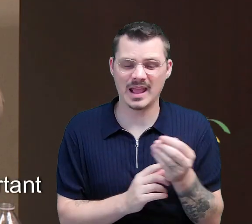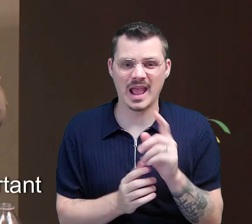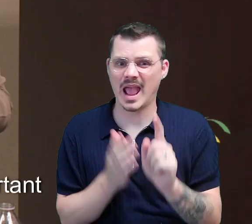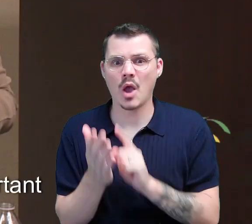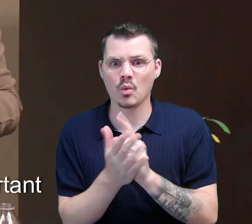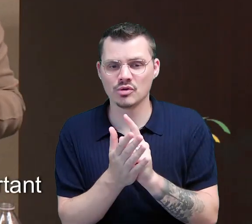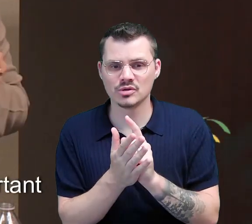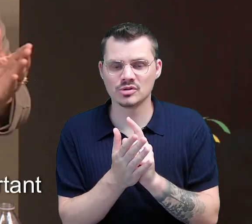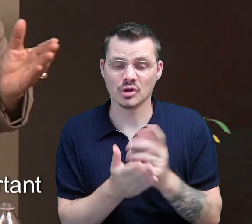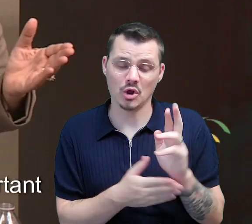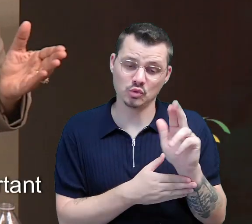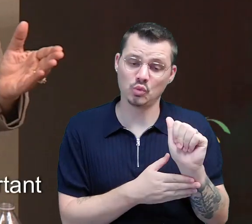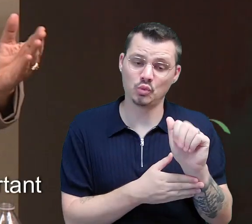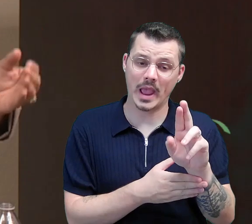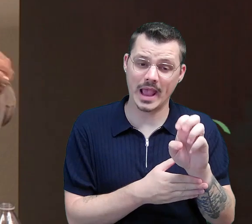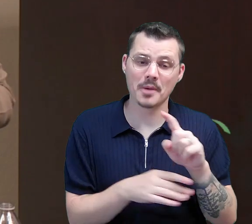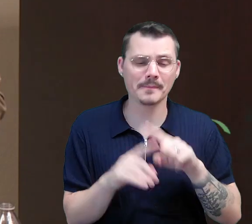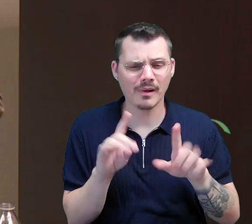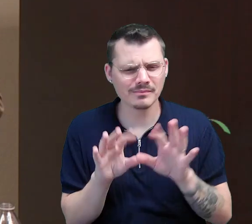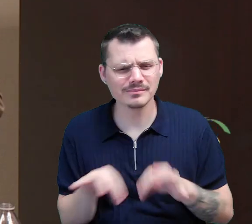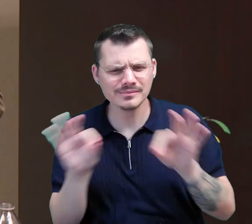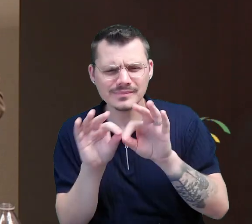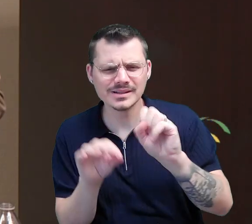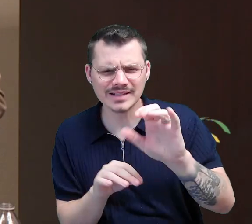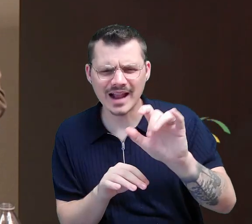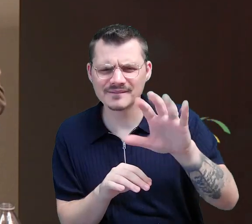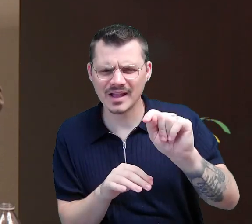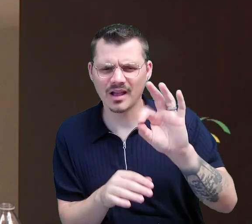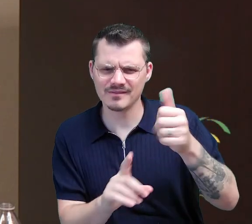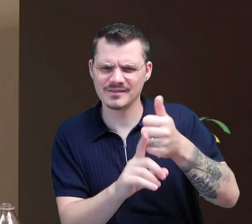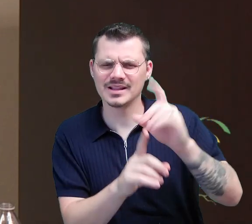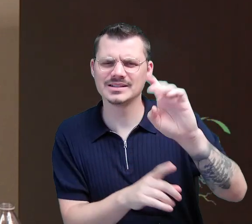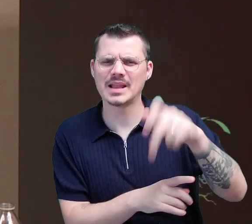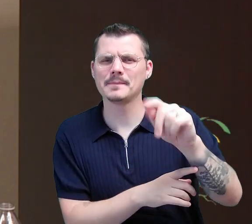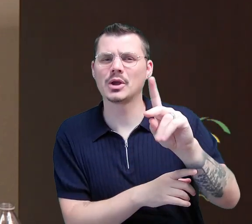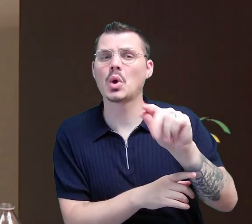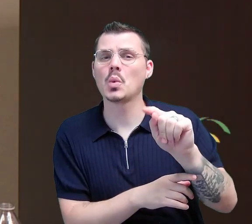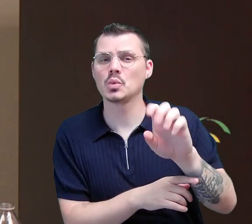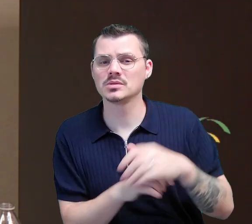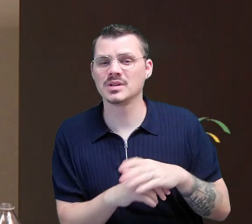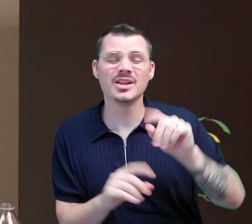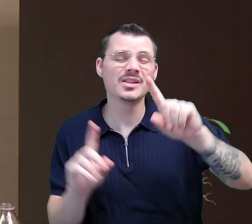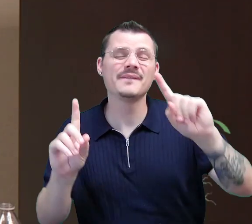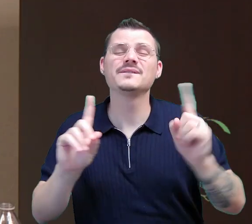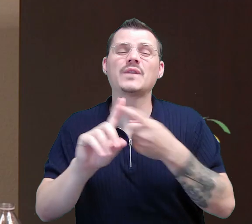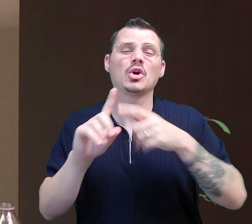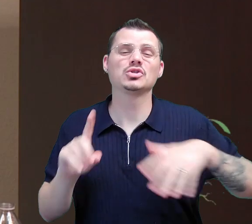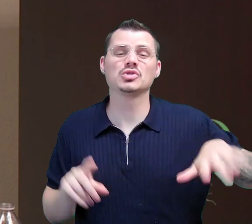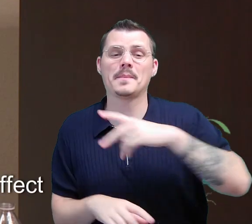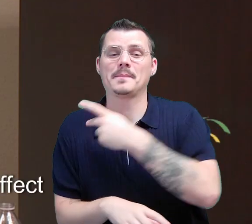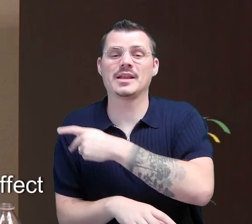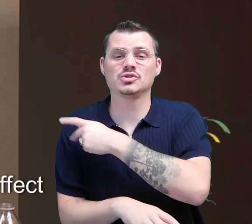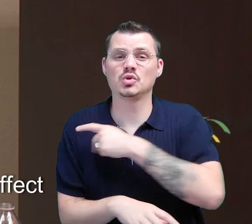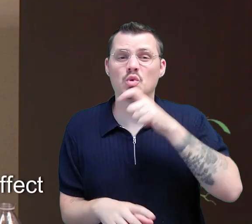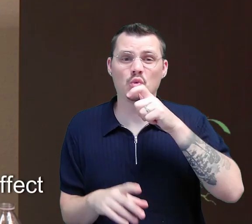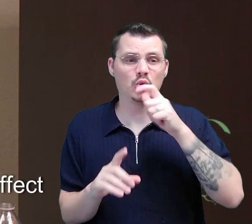is a rare but obviously important side effect of Depakote. And the first patients